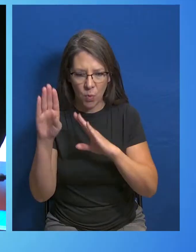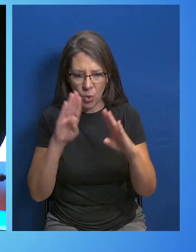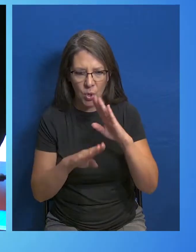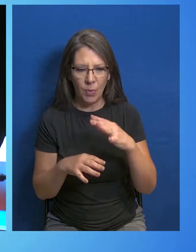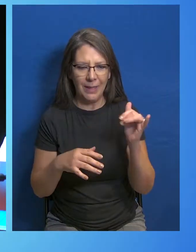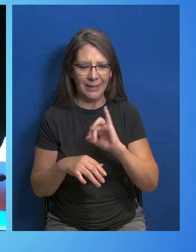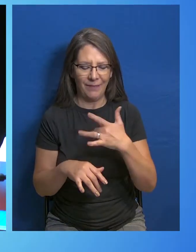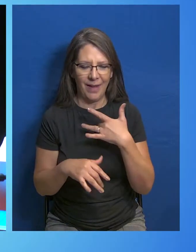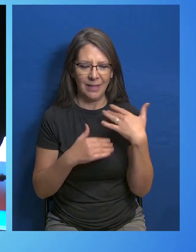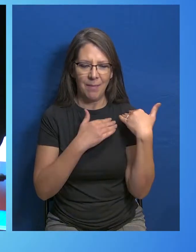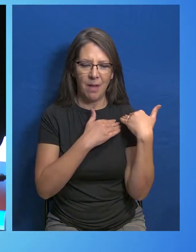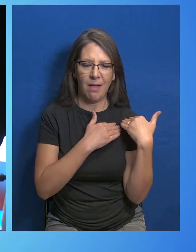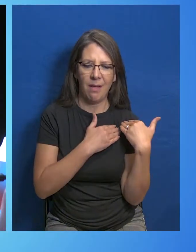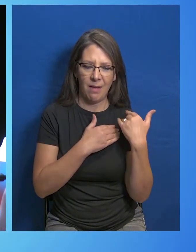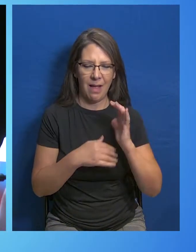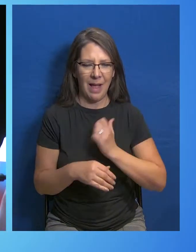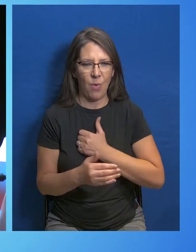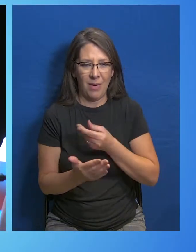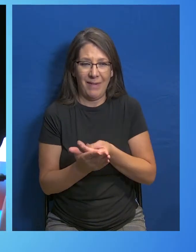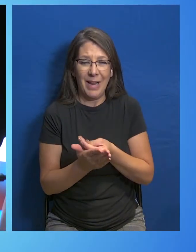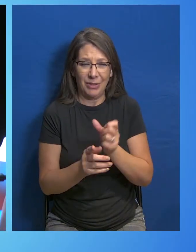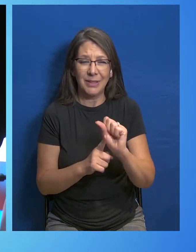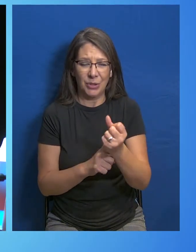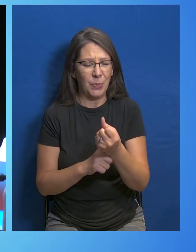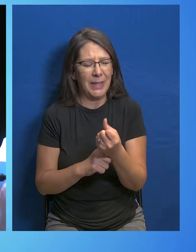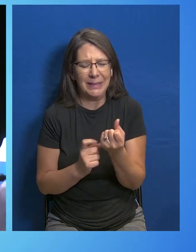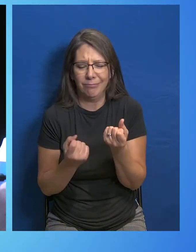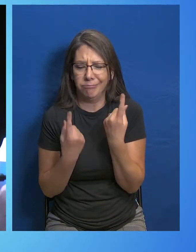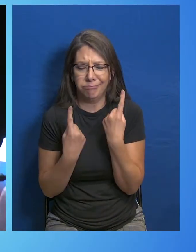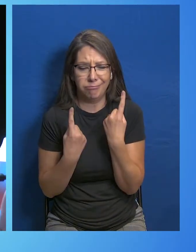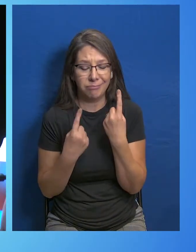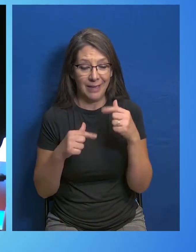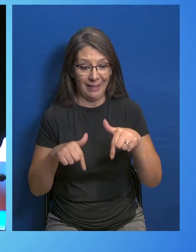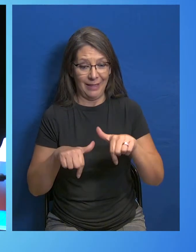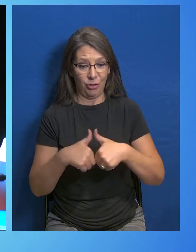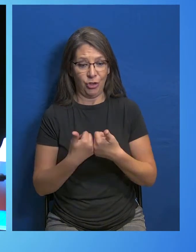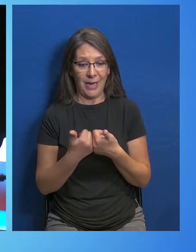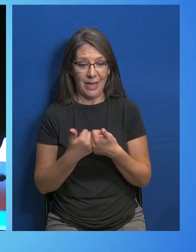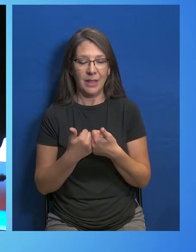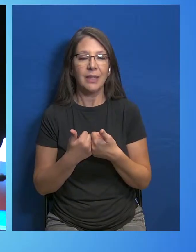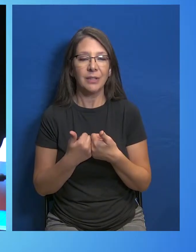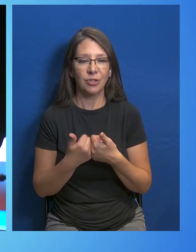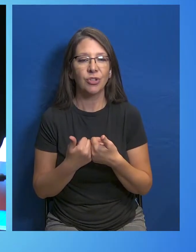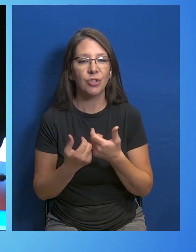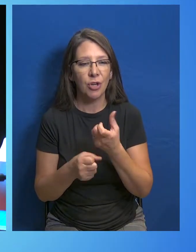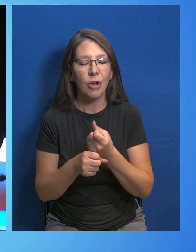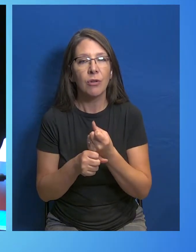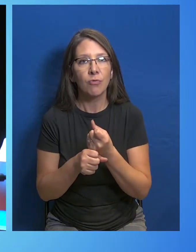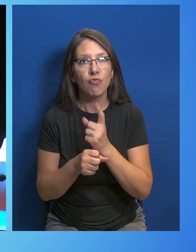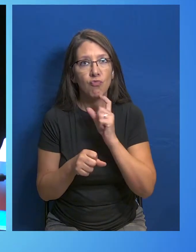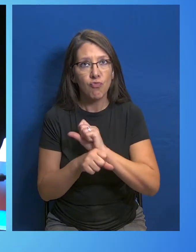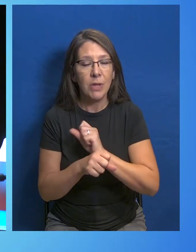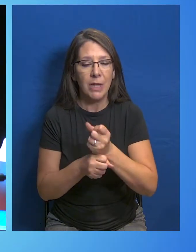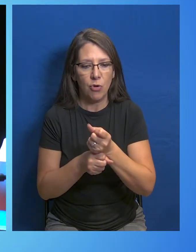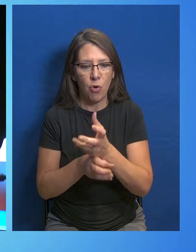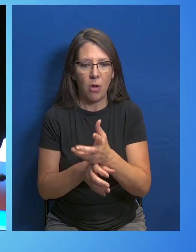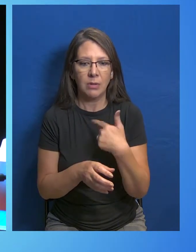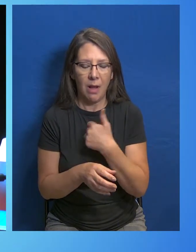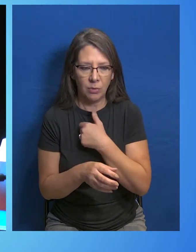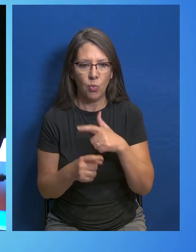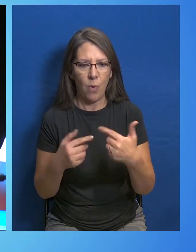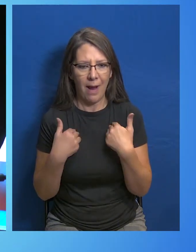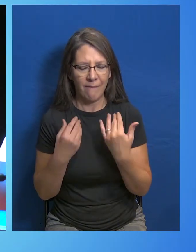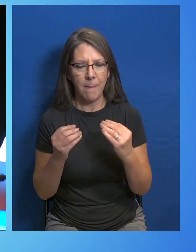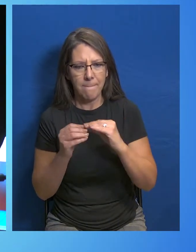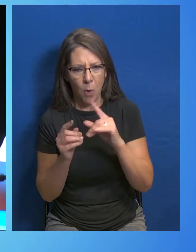that our financial situation presents, these challenges are ultimately creating necessary strategic